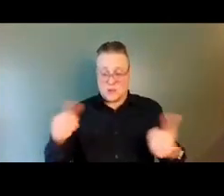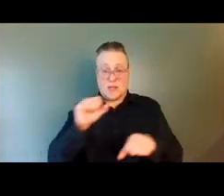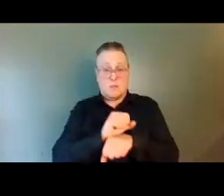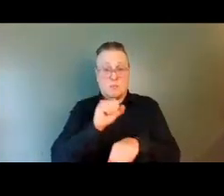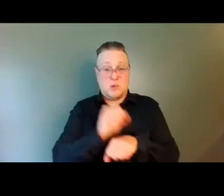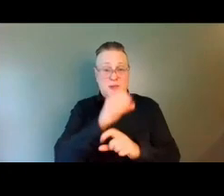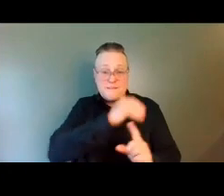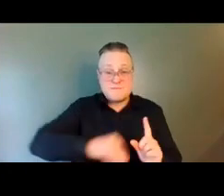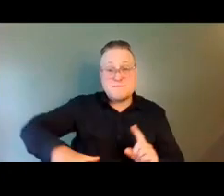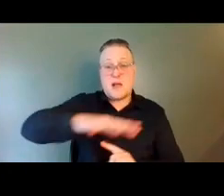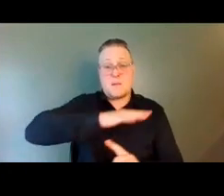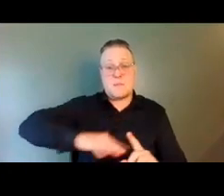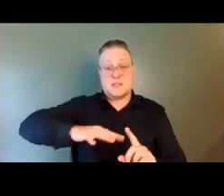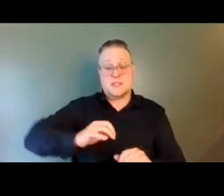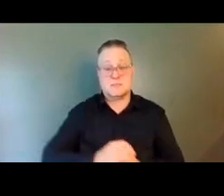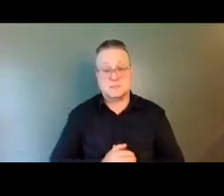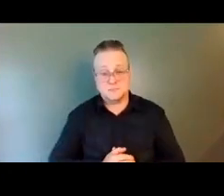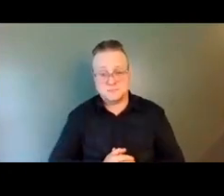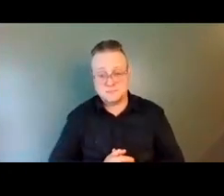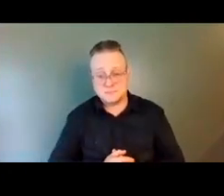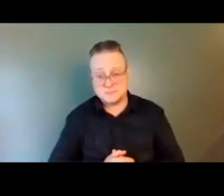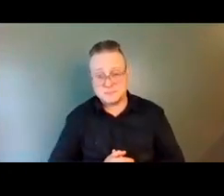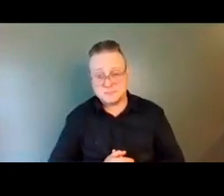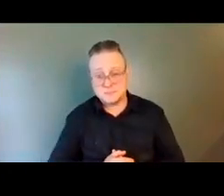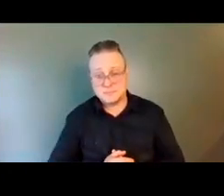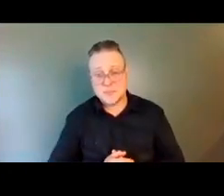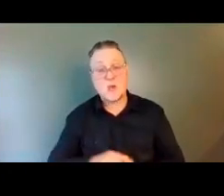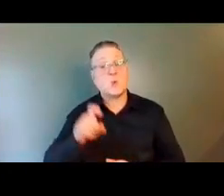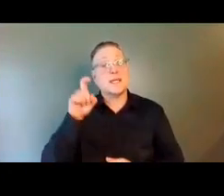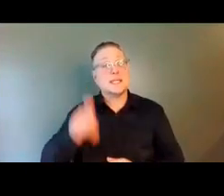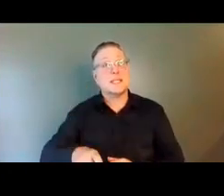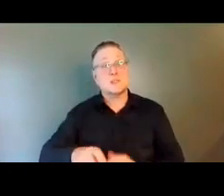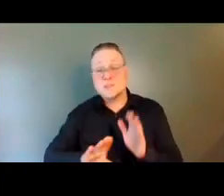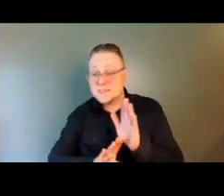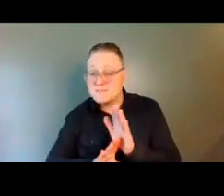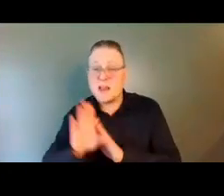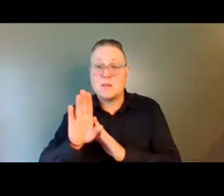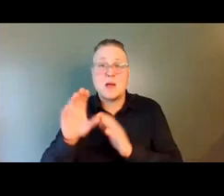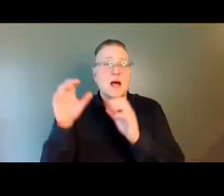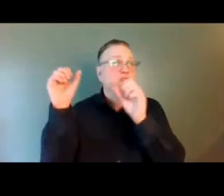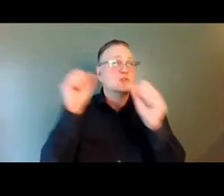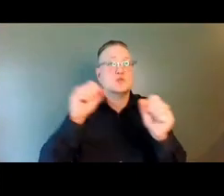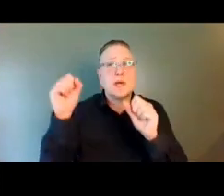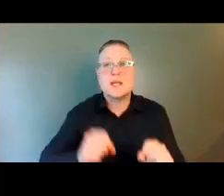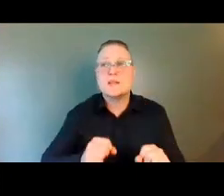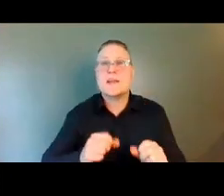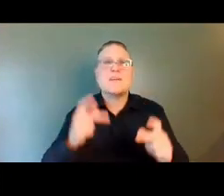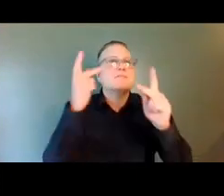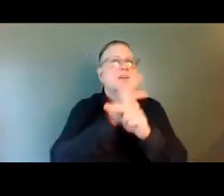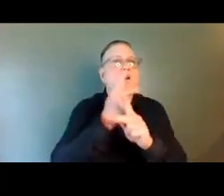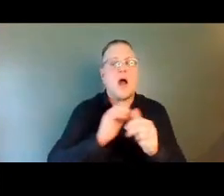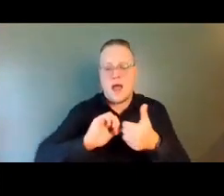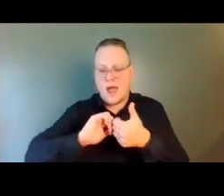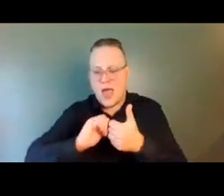We need a narrow tailoring strategy and a non-competitive hiring authority to help increase the number of people